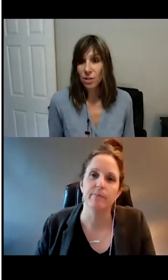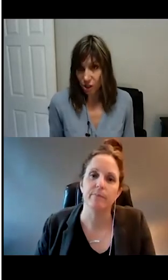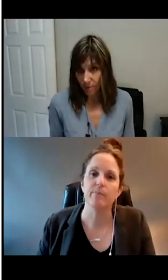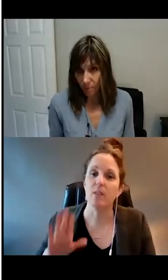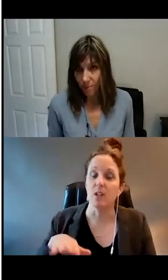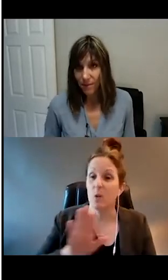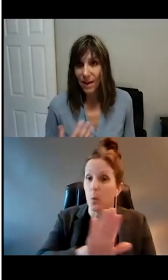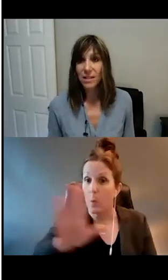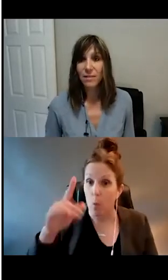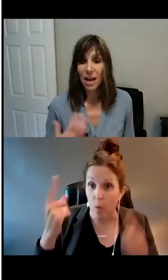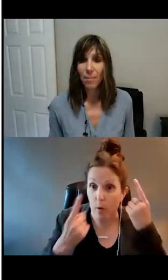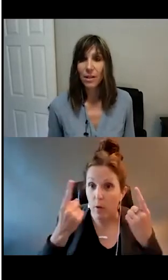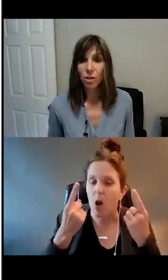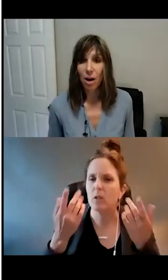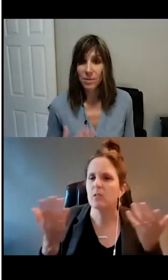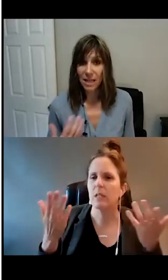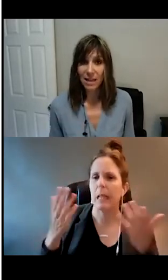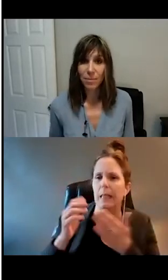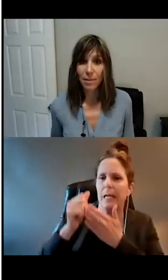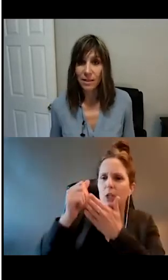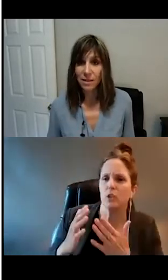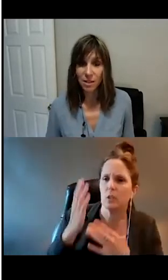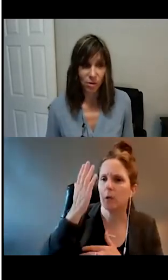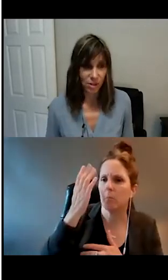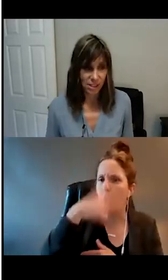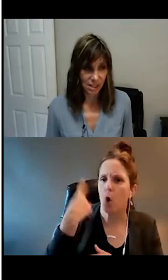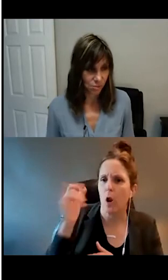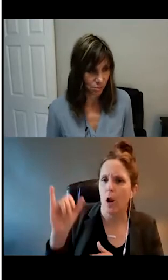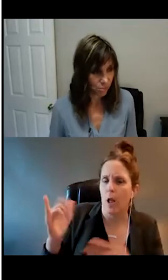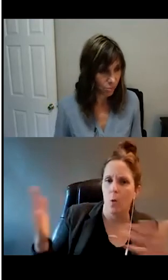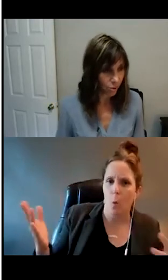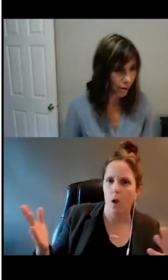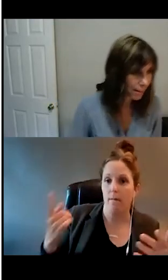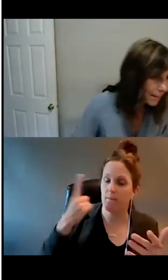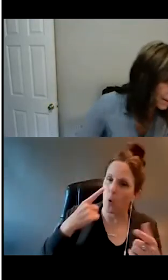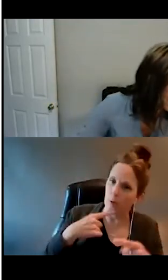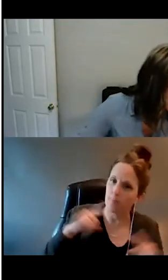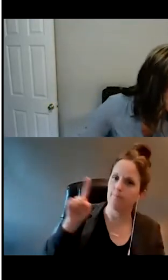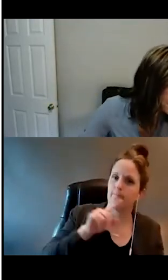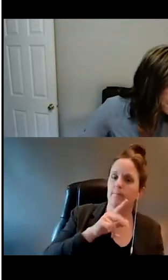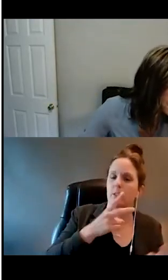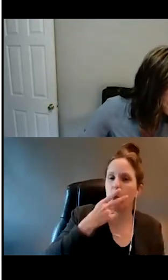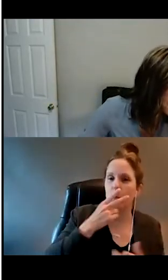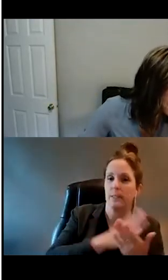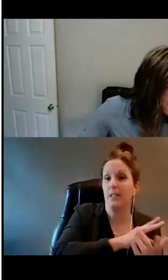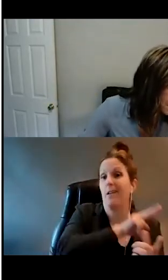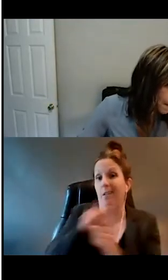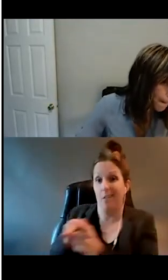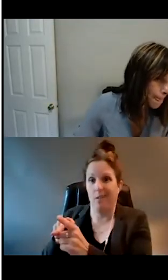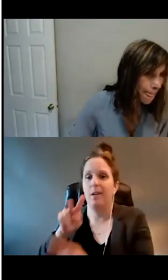kind of leadership would be effective in helping adopt and implement the smoking cessation program?